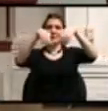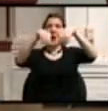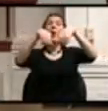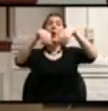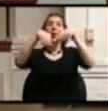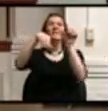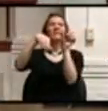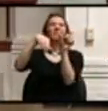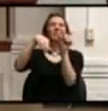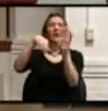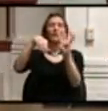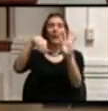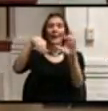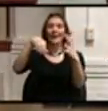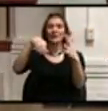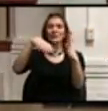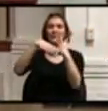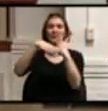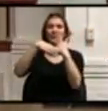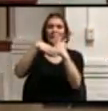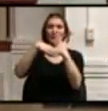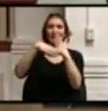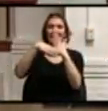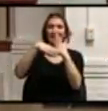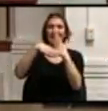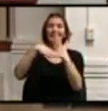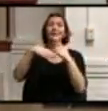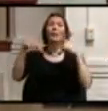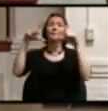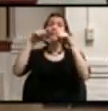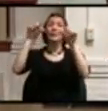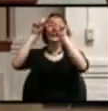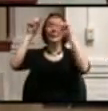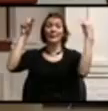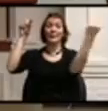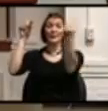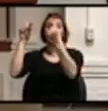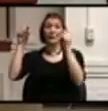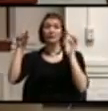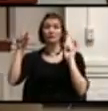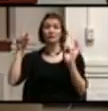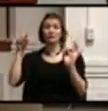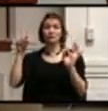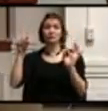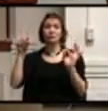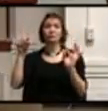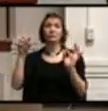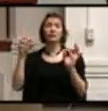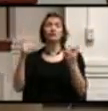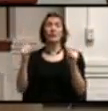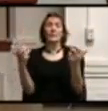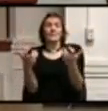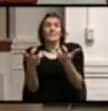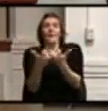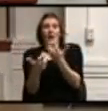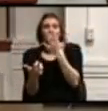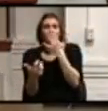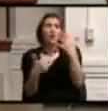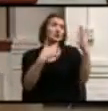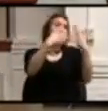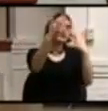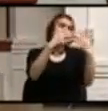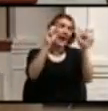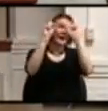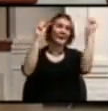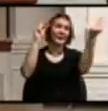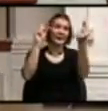the town hall. We do have some brick corbelling just to be a little bit sympathetic to what the historic structure